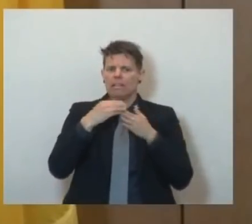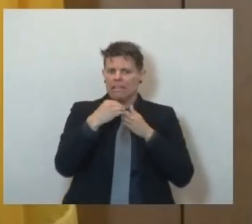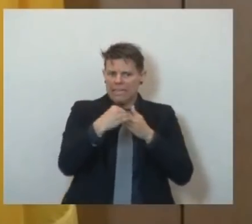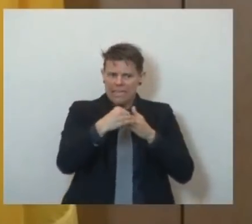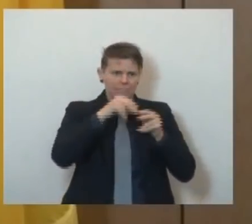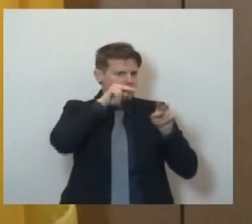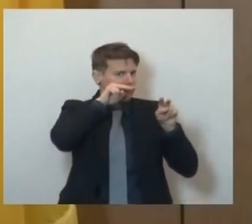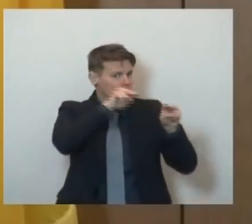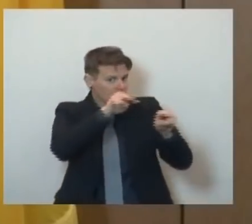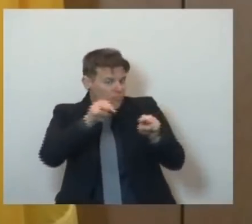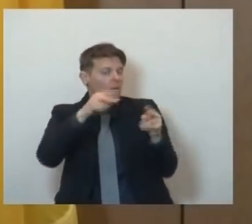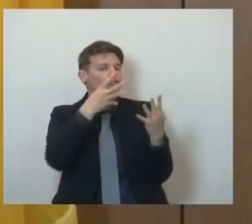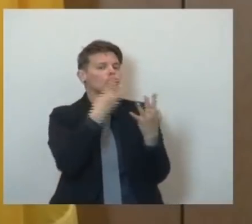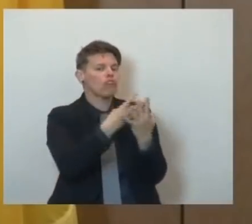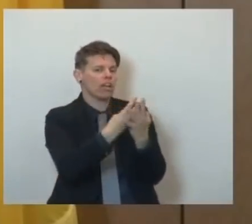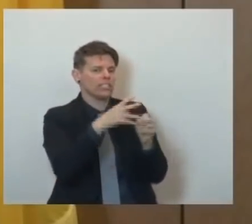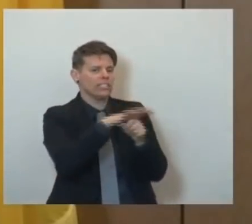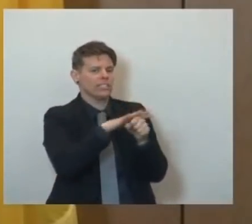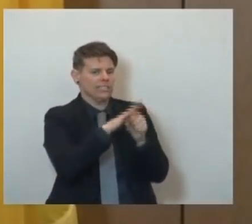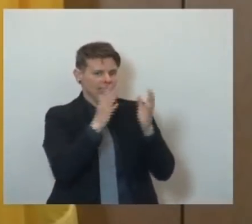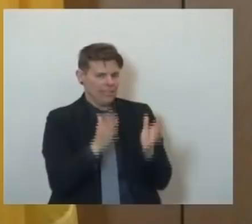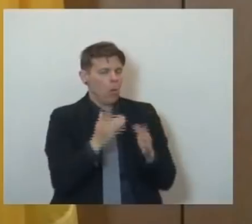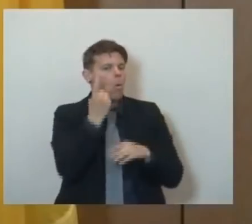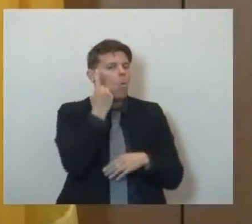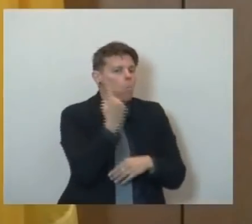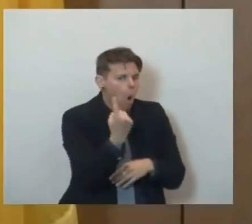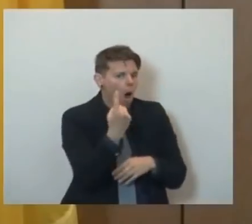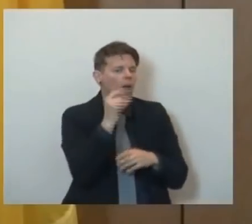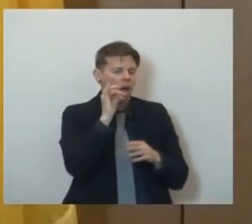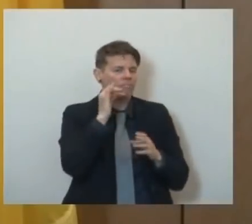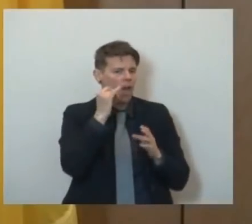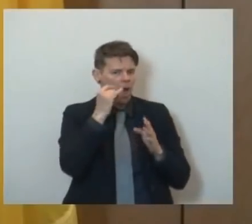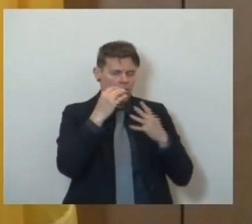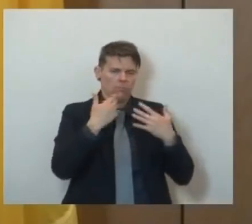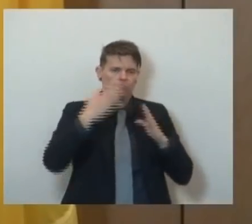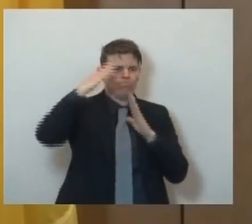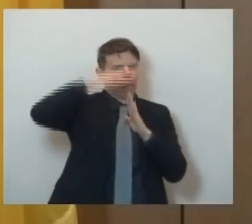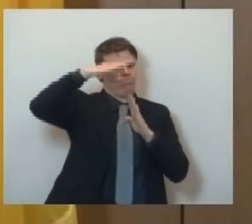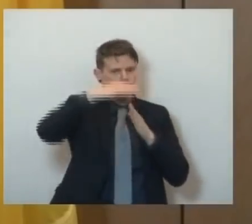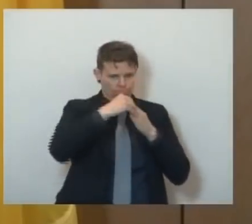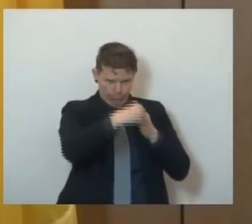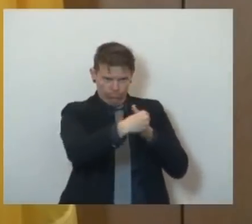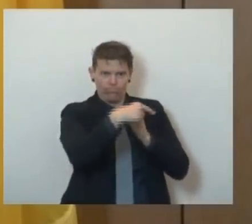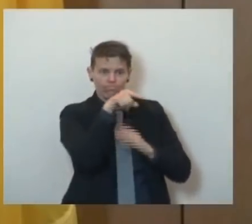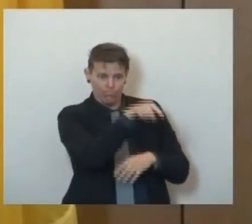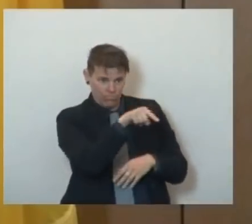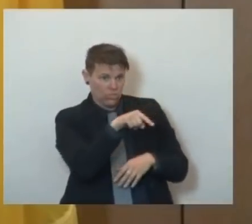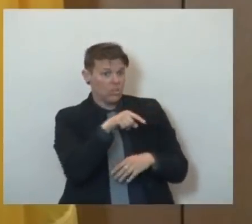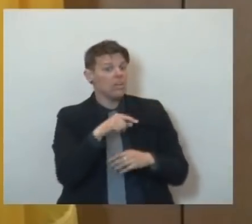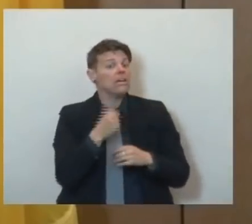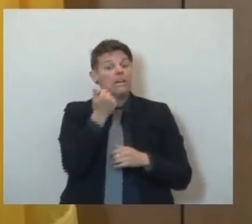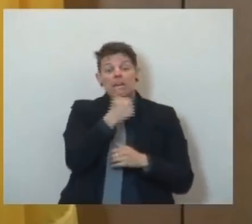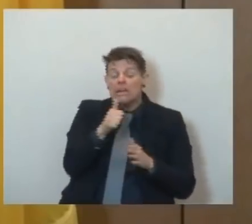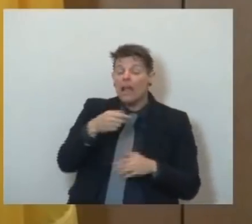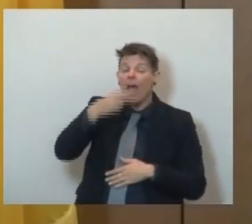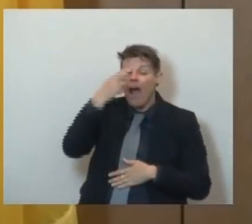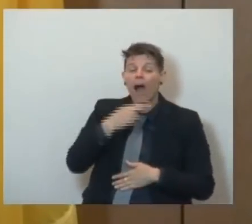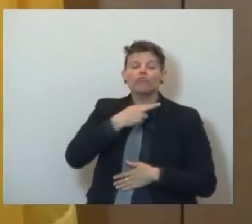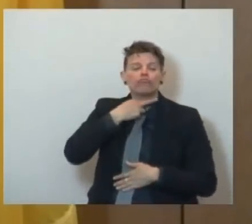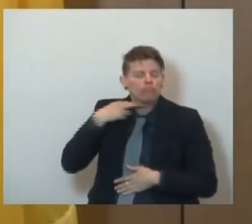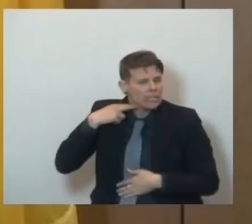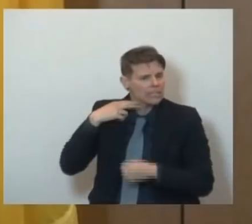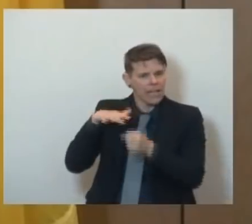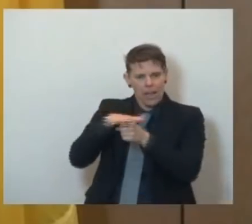those lead areas so that we can get to all of them. We agree. Any of these high-risk areas must be part of